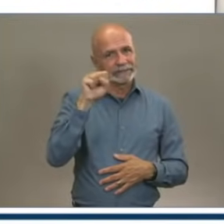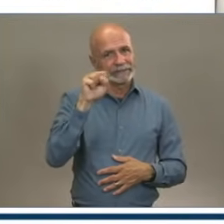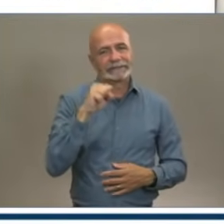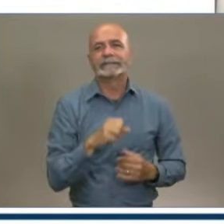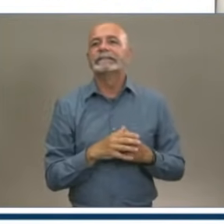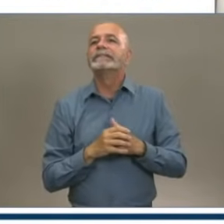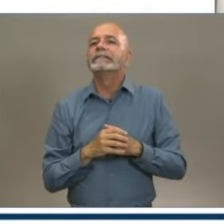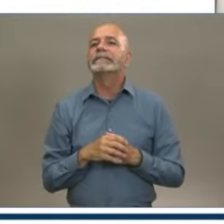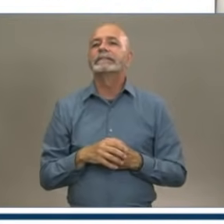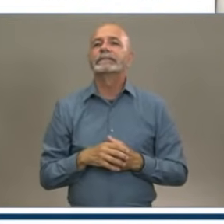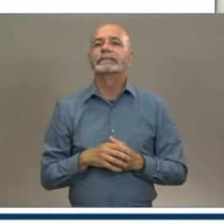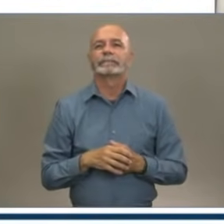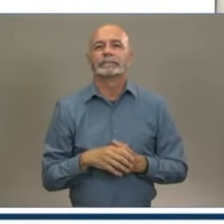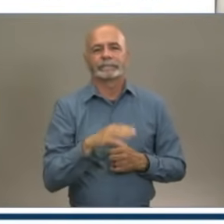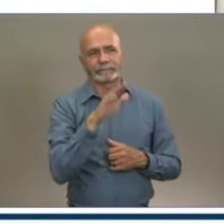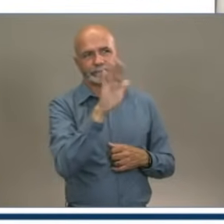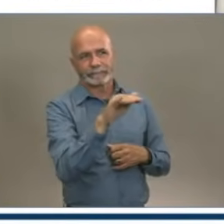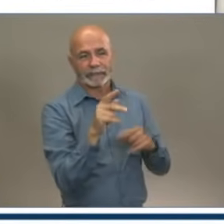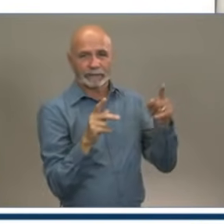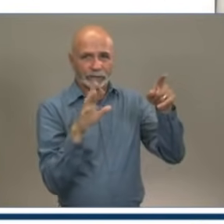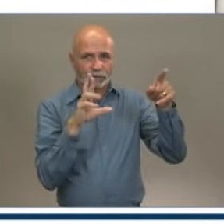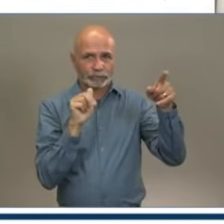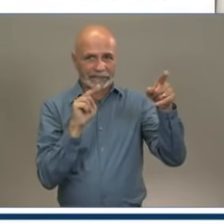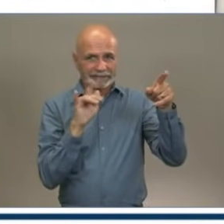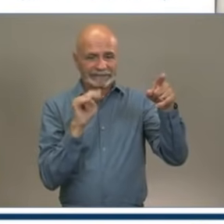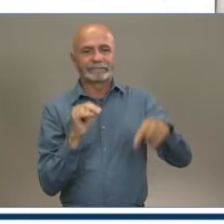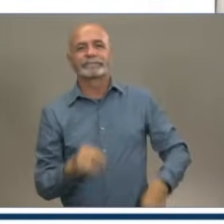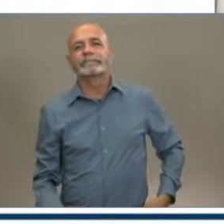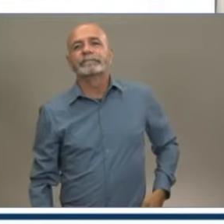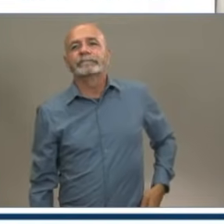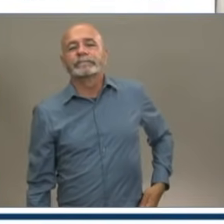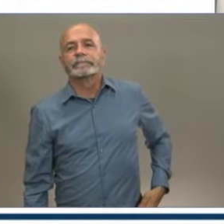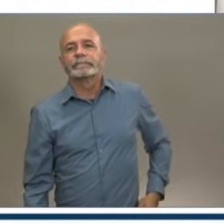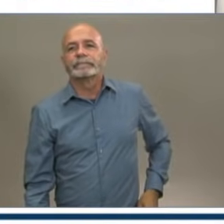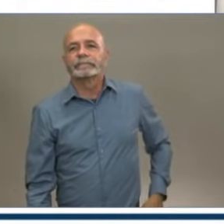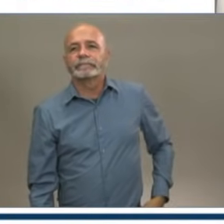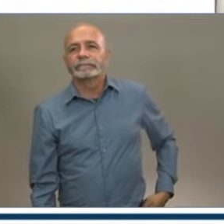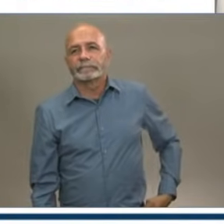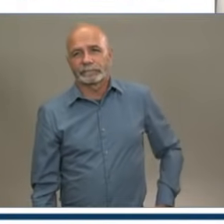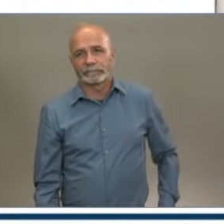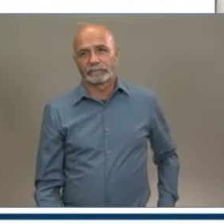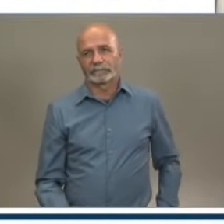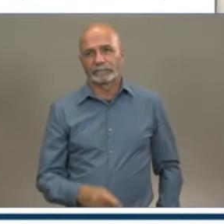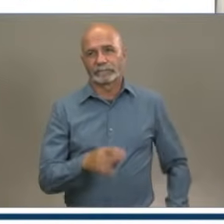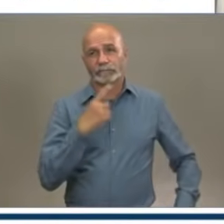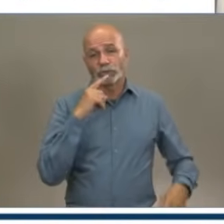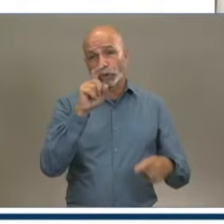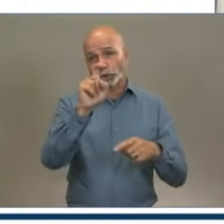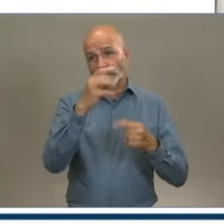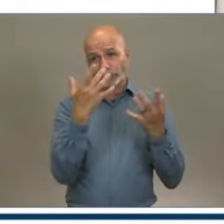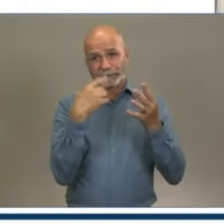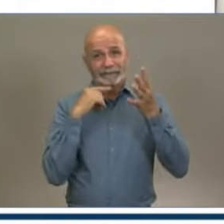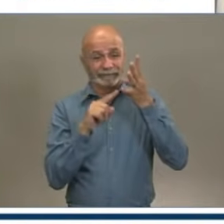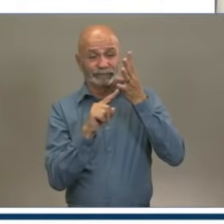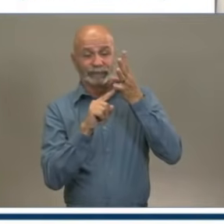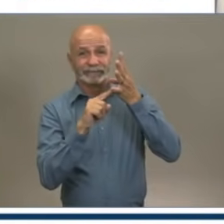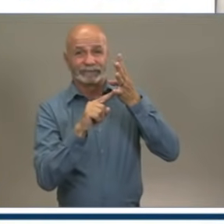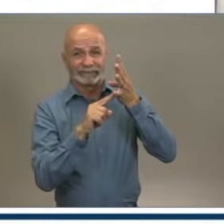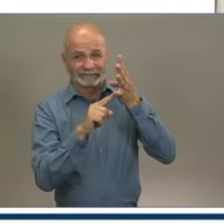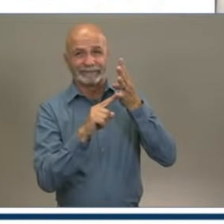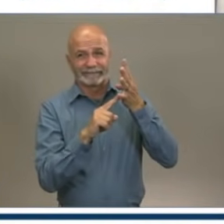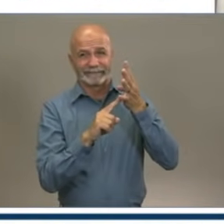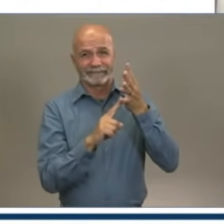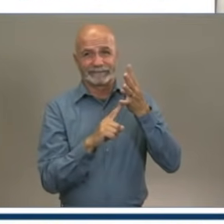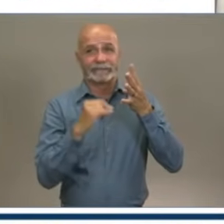Good afternoon, Premier. Would you feel you should wait until Phase 5 before you call a provincial election with all of